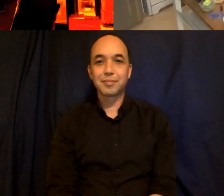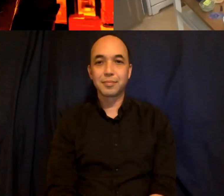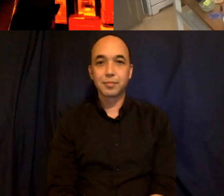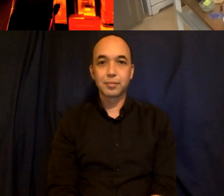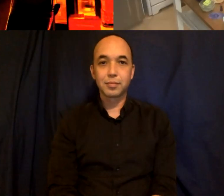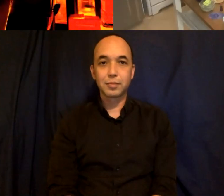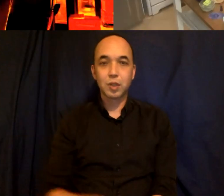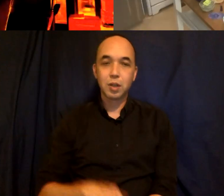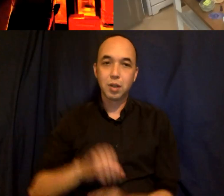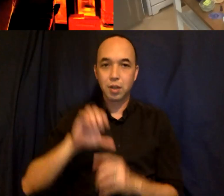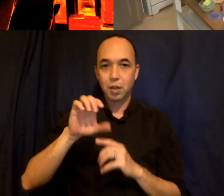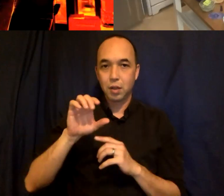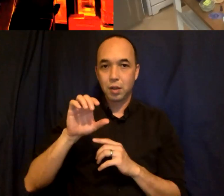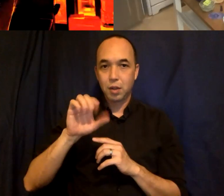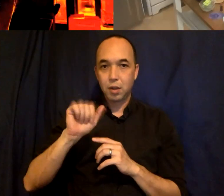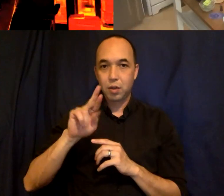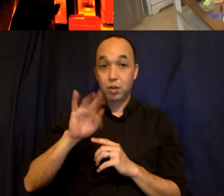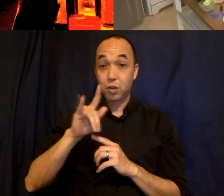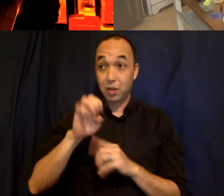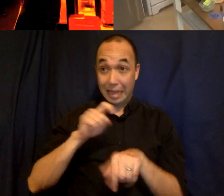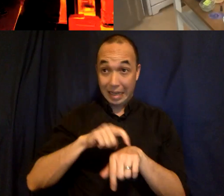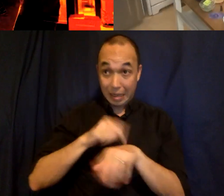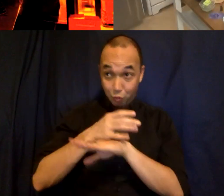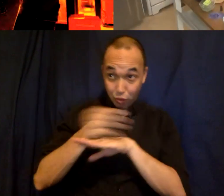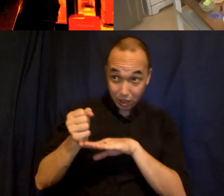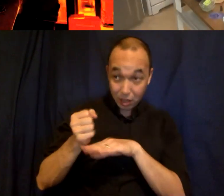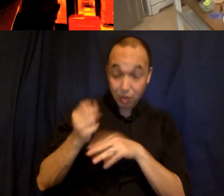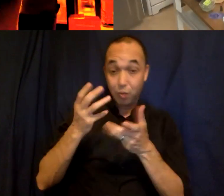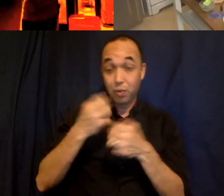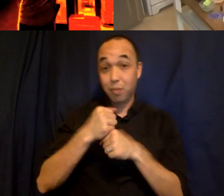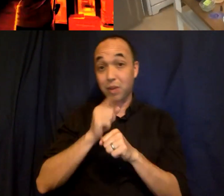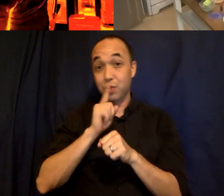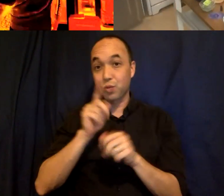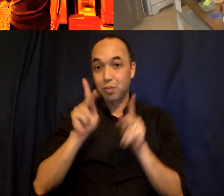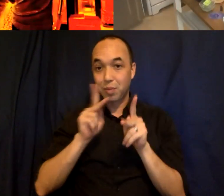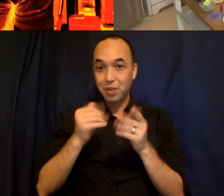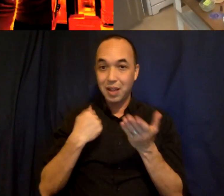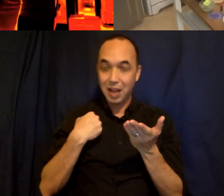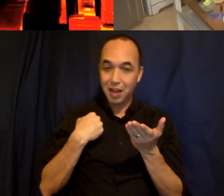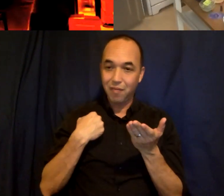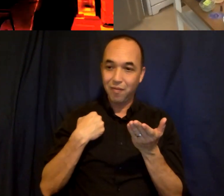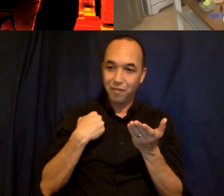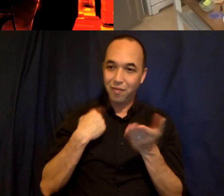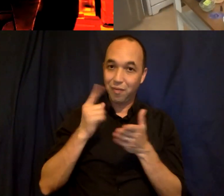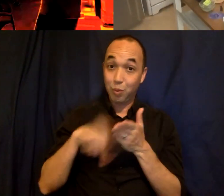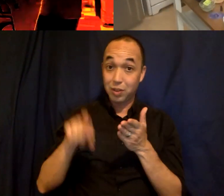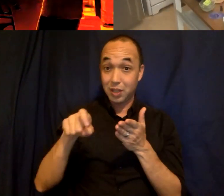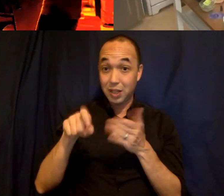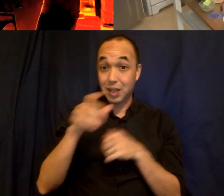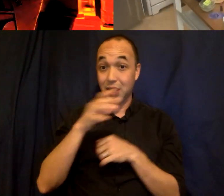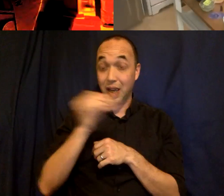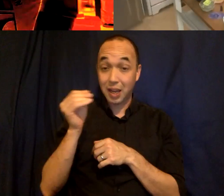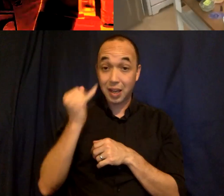Jake, we're getting tight on time now. Just want to make sure that everybody gets what they need, and then if you want to shoot over that